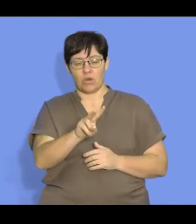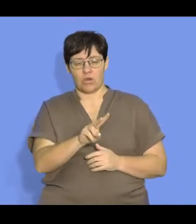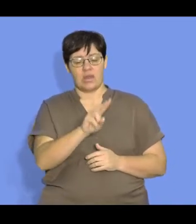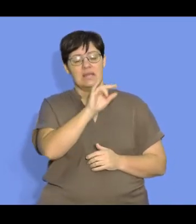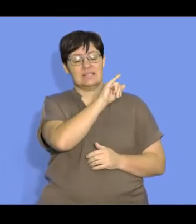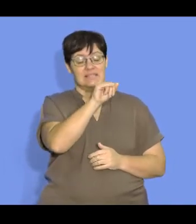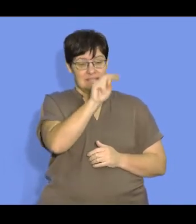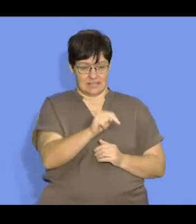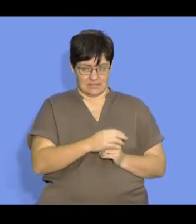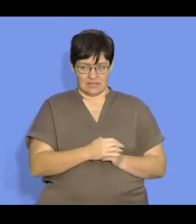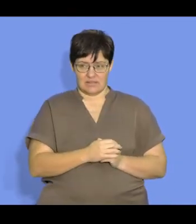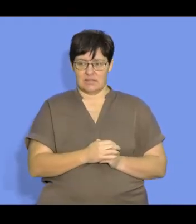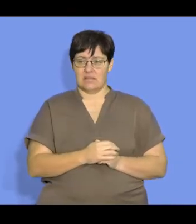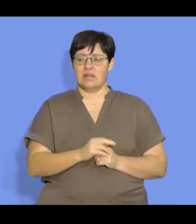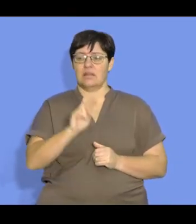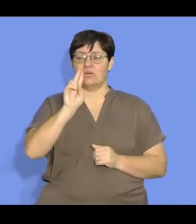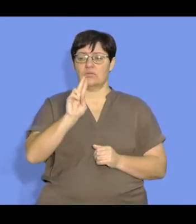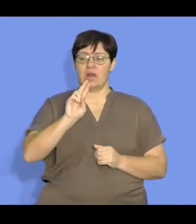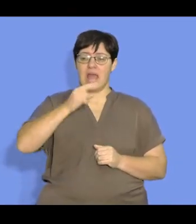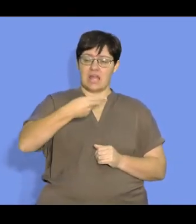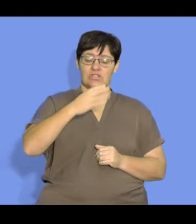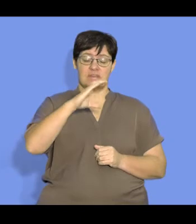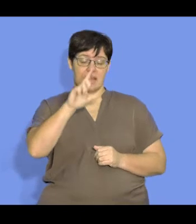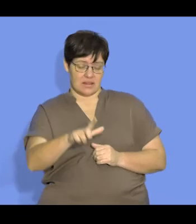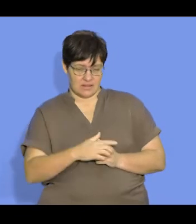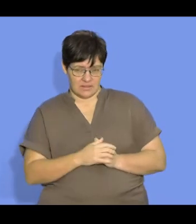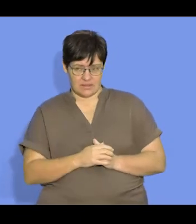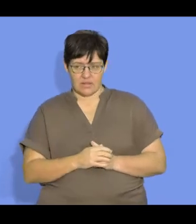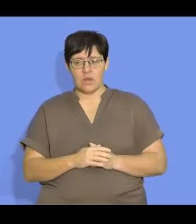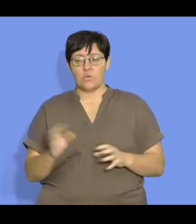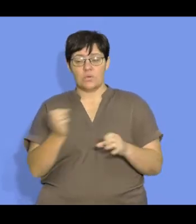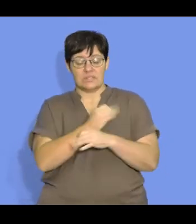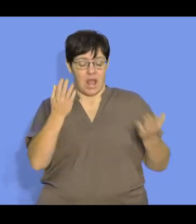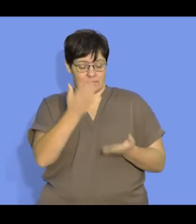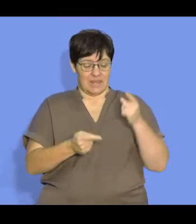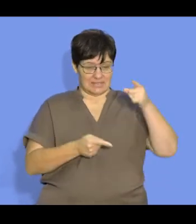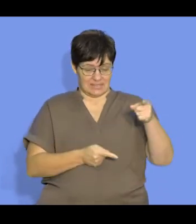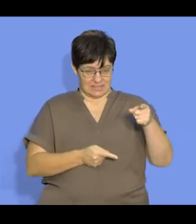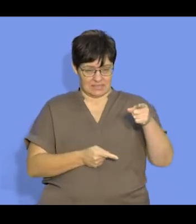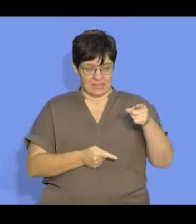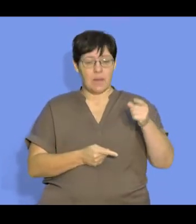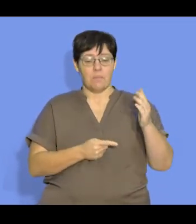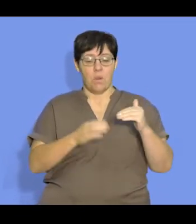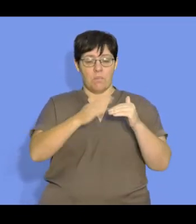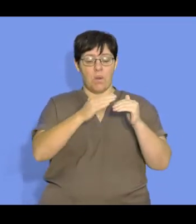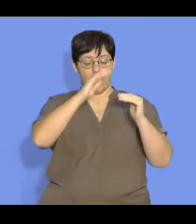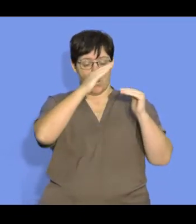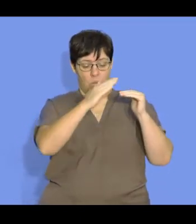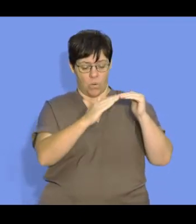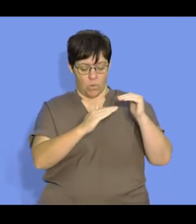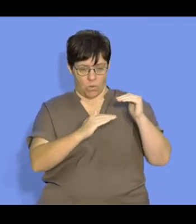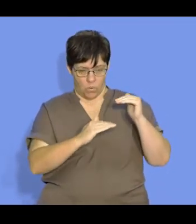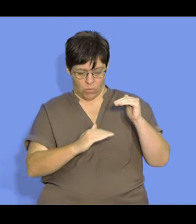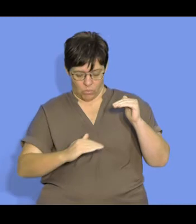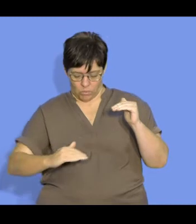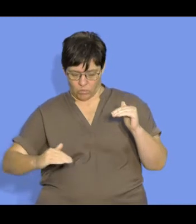As we look at the zinc and the hydrochloric acid, we can see here we start with a mass.